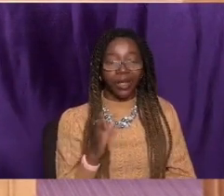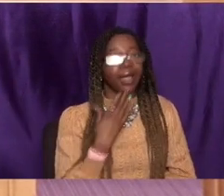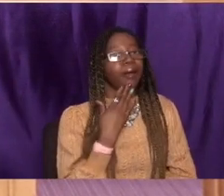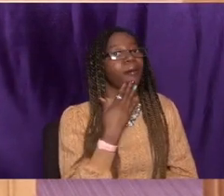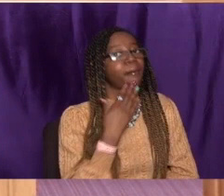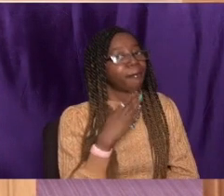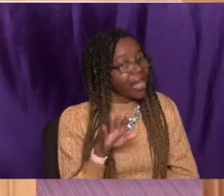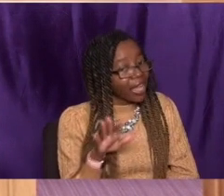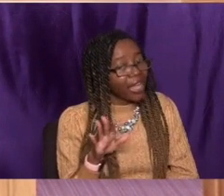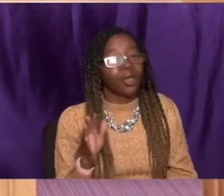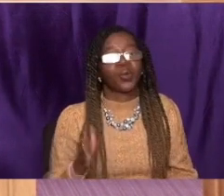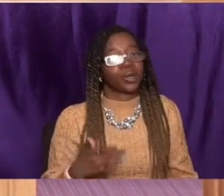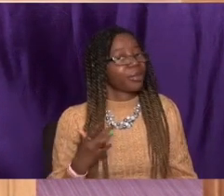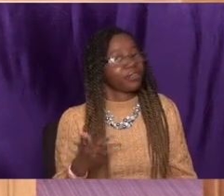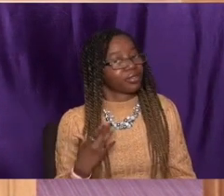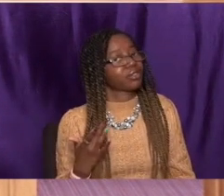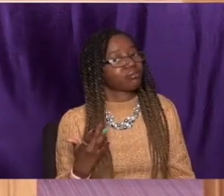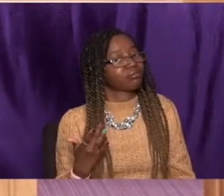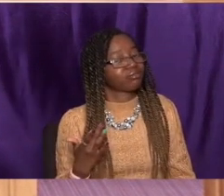bad we may feel.